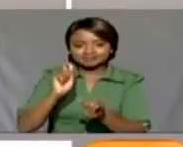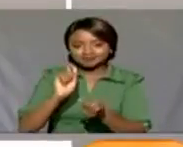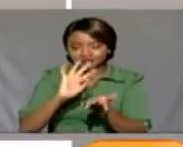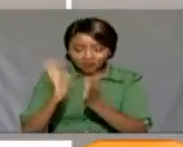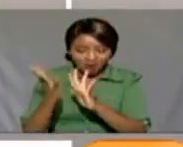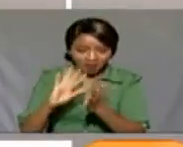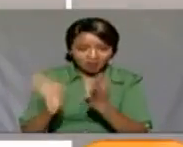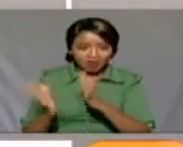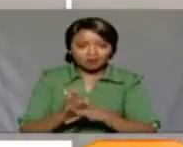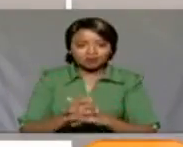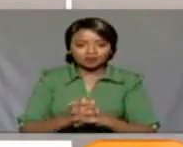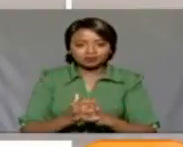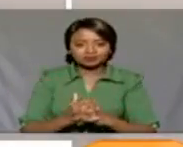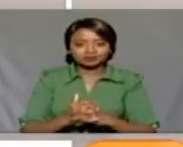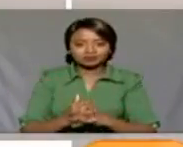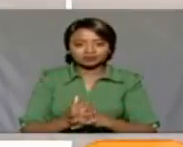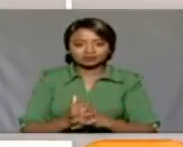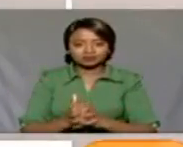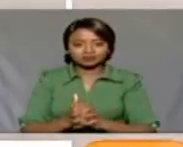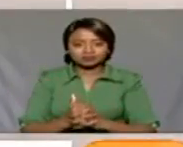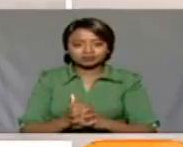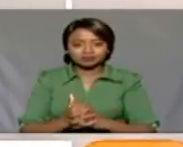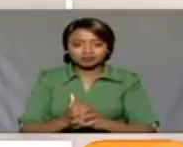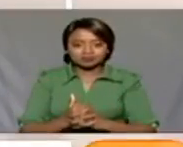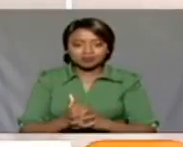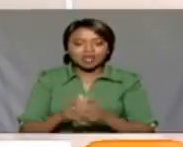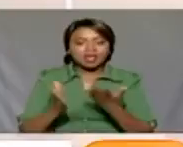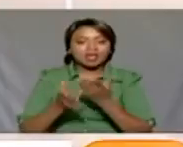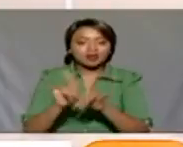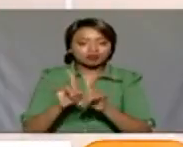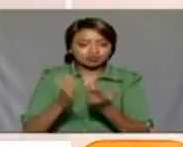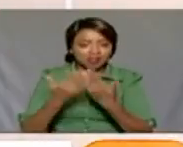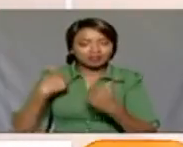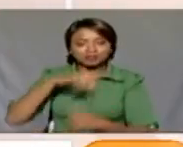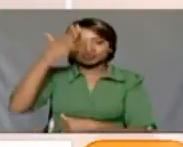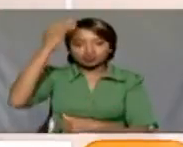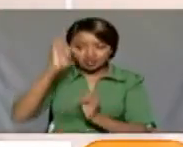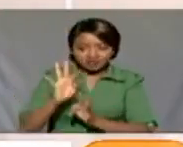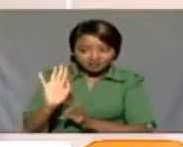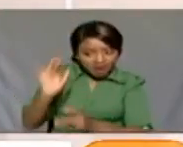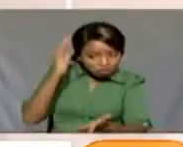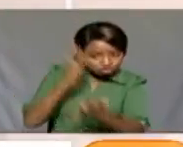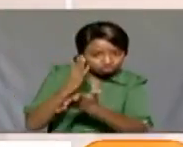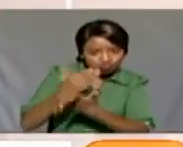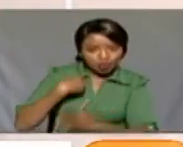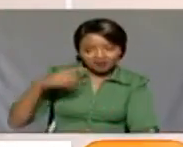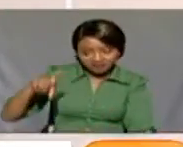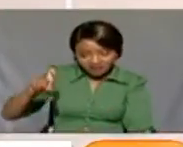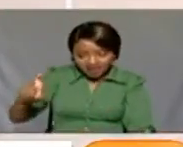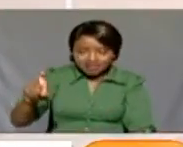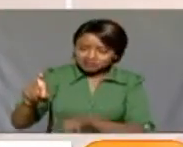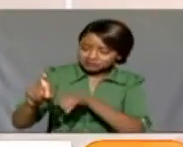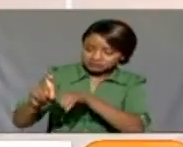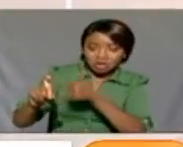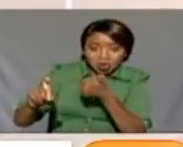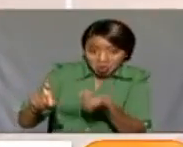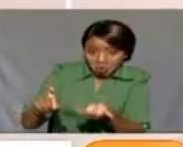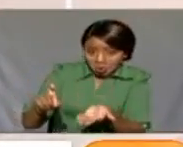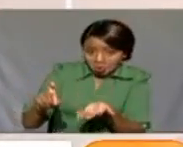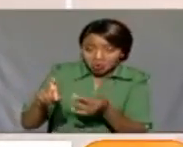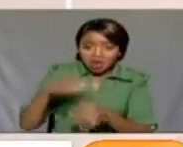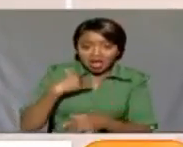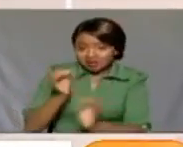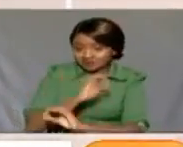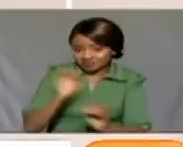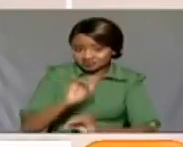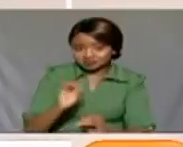persons and determine whether they have the virus or they do not have it. So I think it's important that anyone with that kind of close